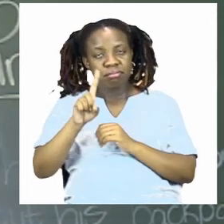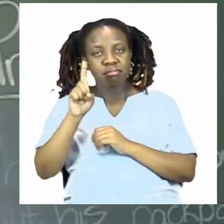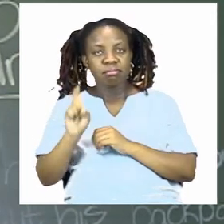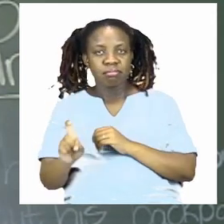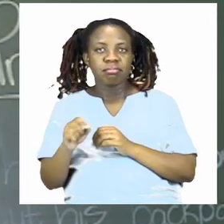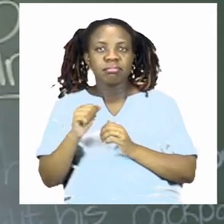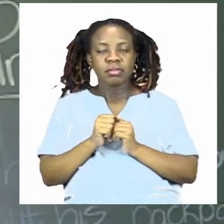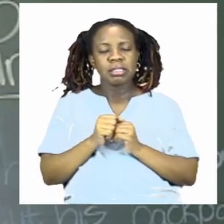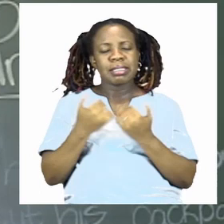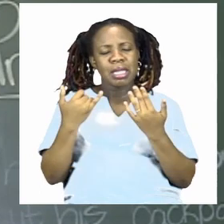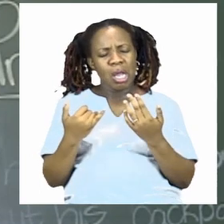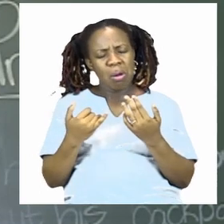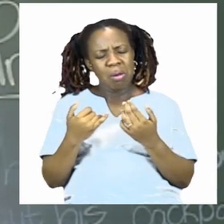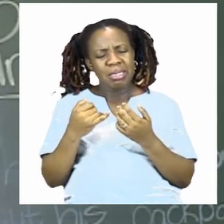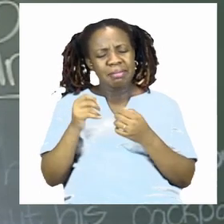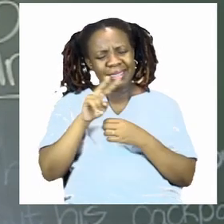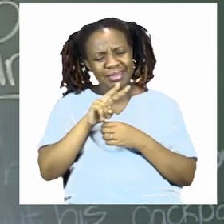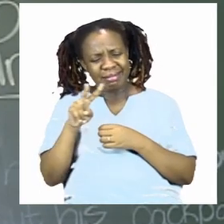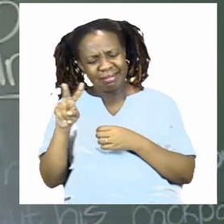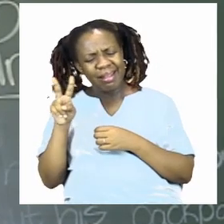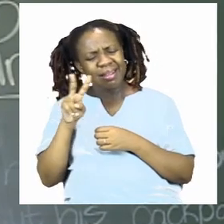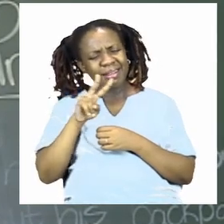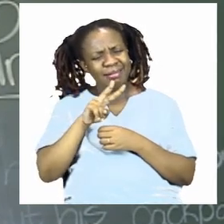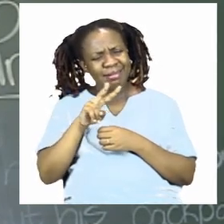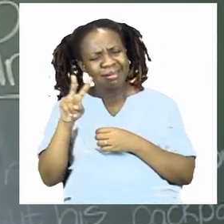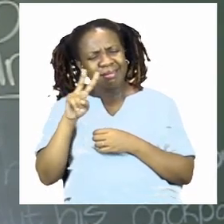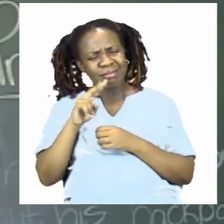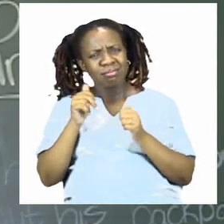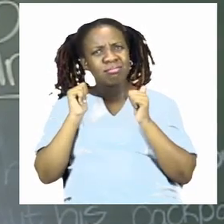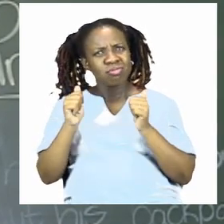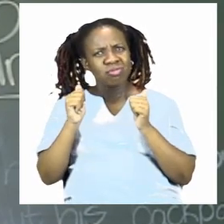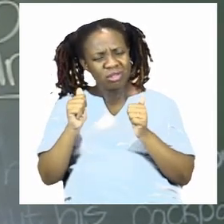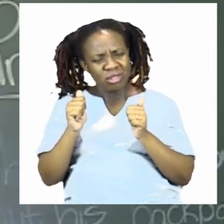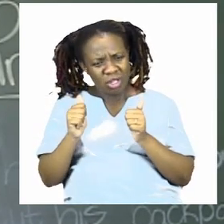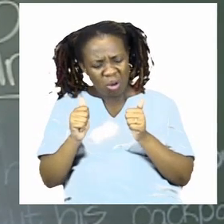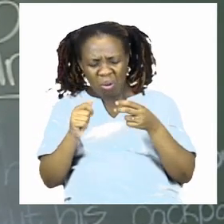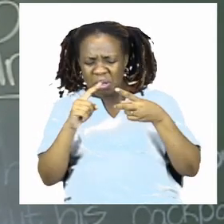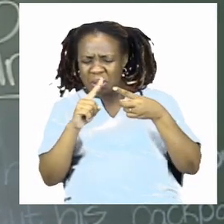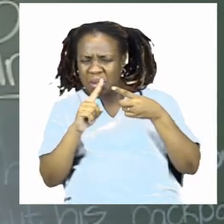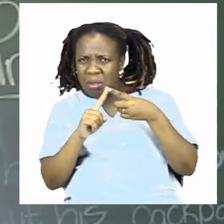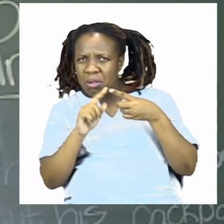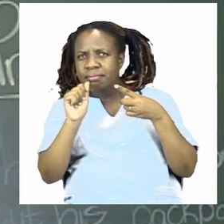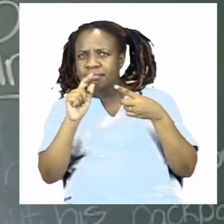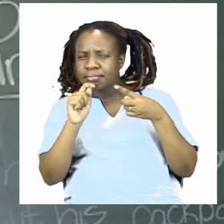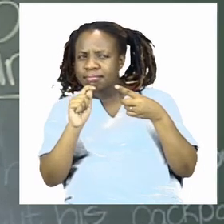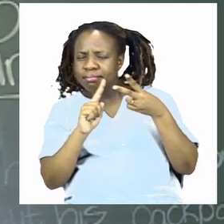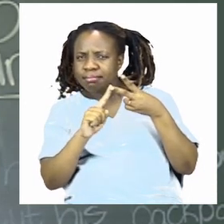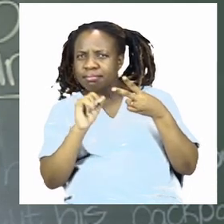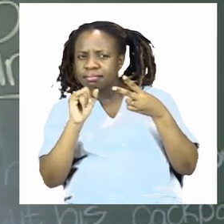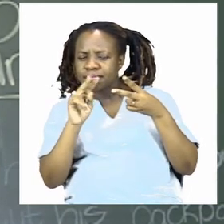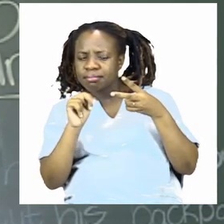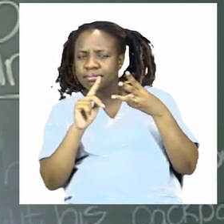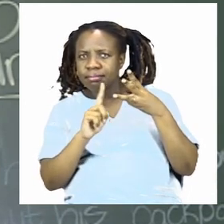which preposition of time will fit best for that sentence. Is it at, in, or